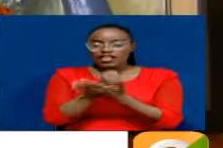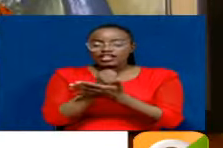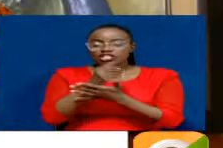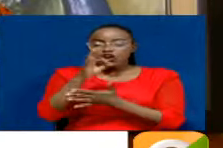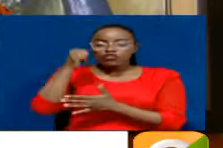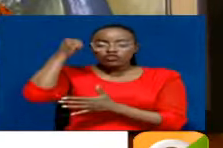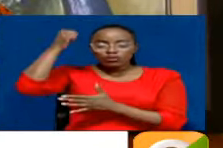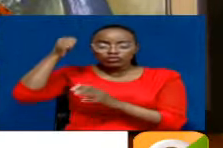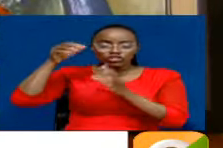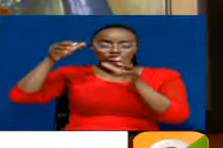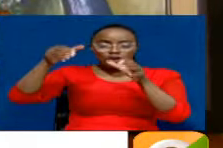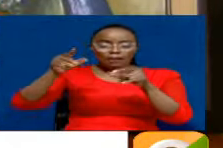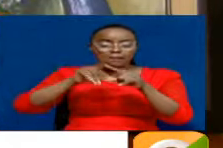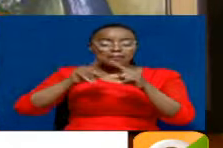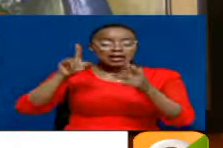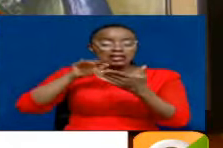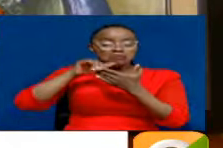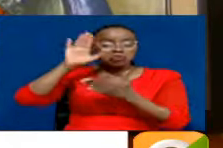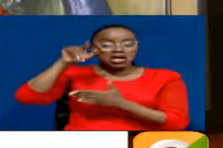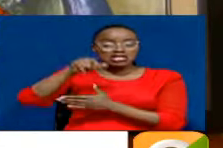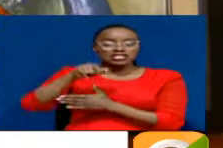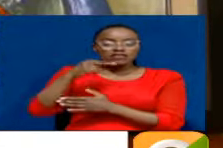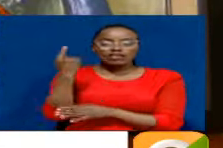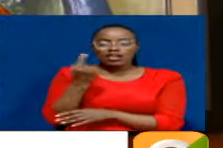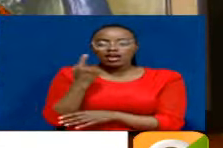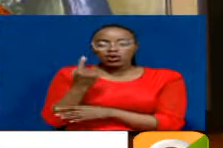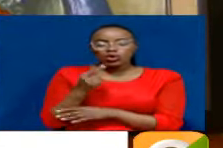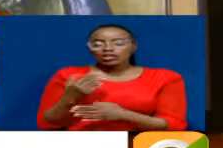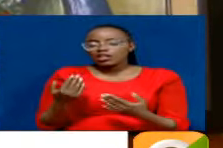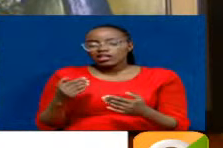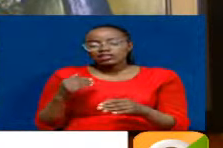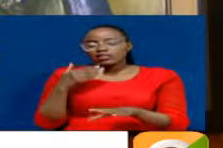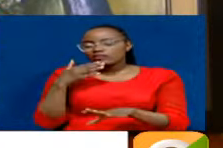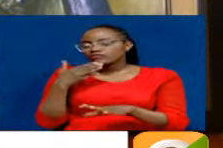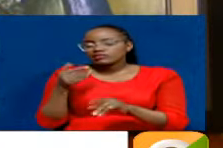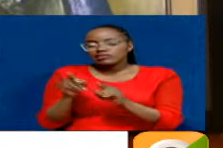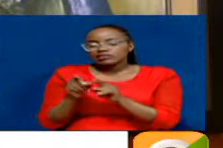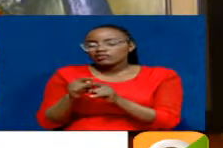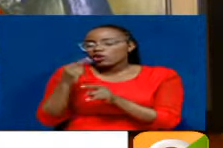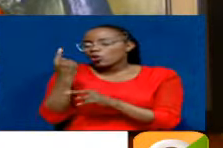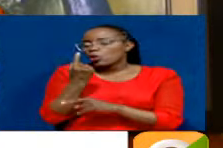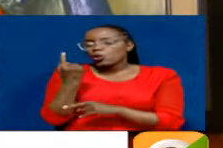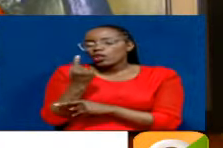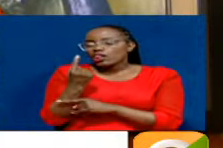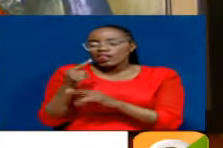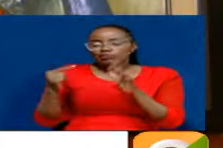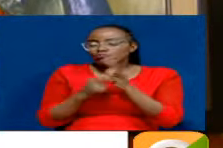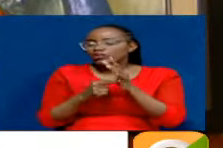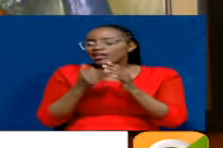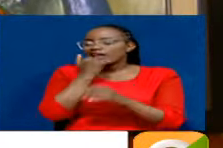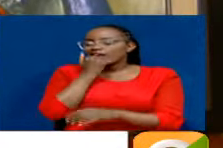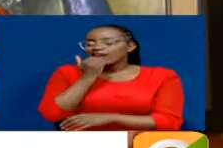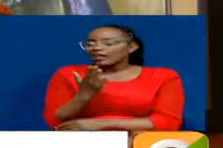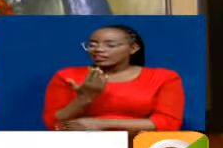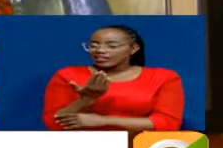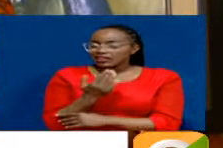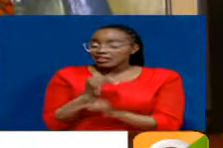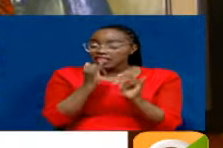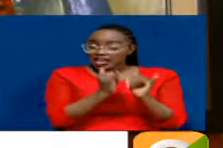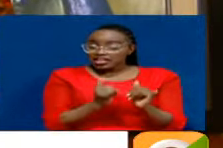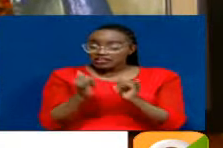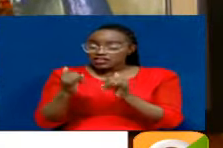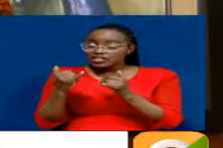of political parties. But most of them are briefcase. Most of them are ego trips. Individuals should try